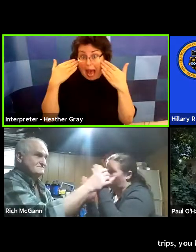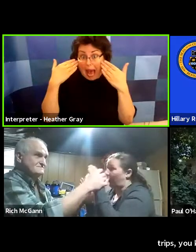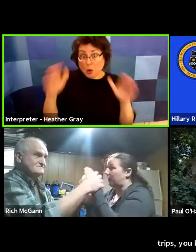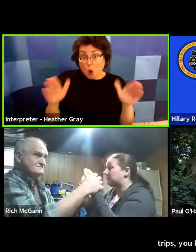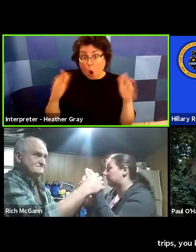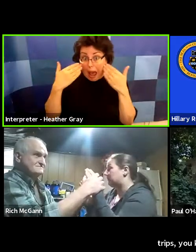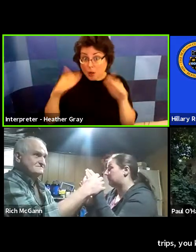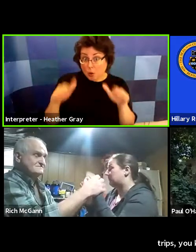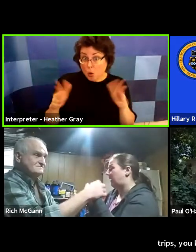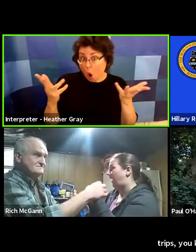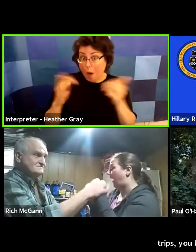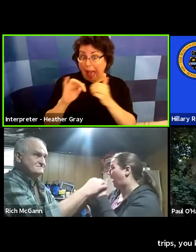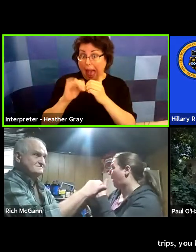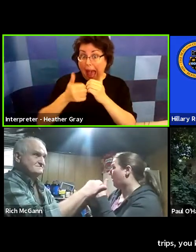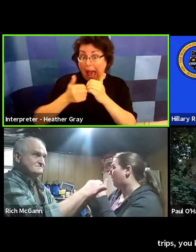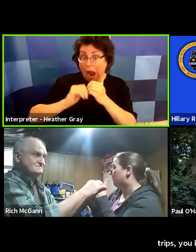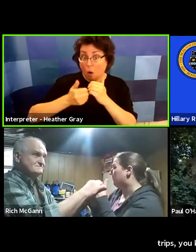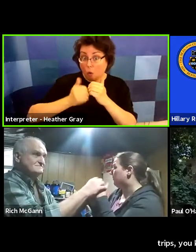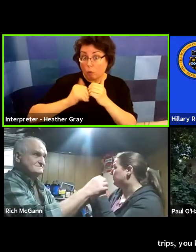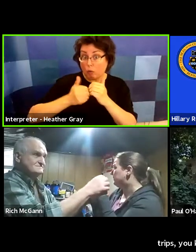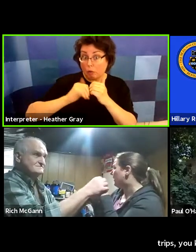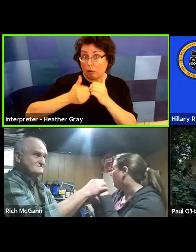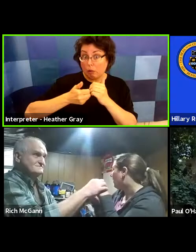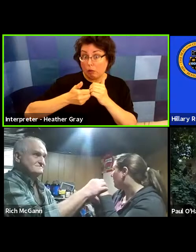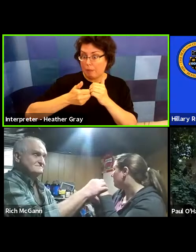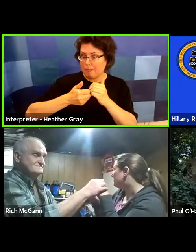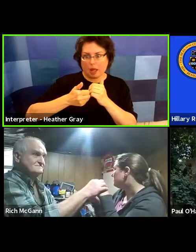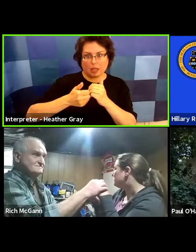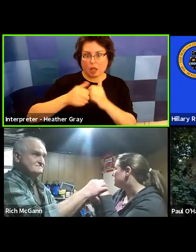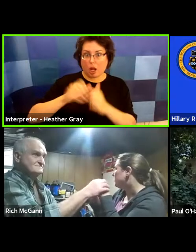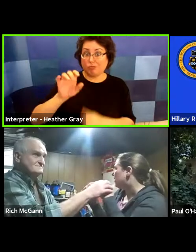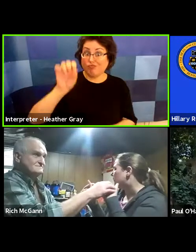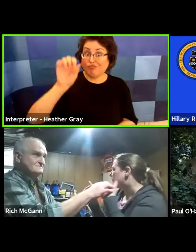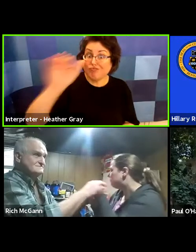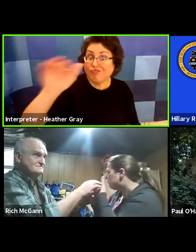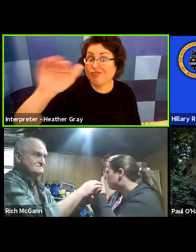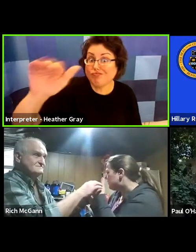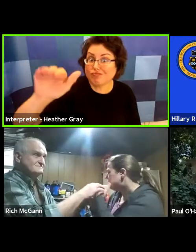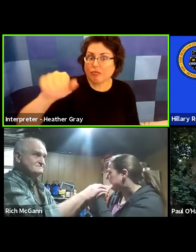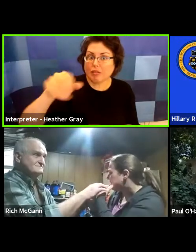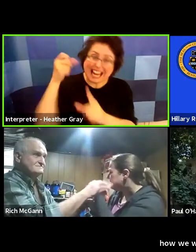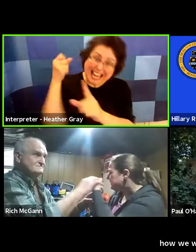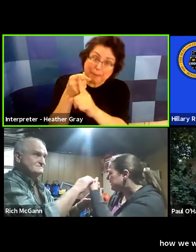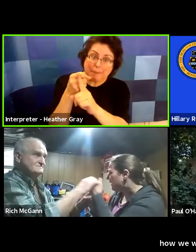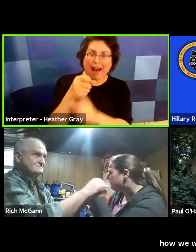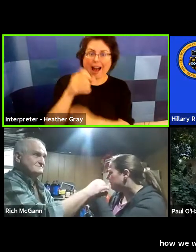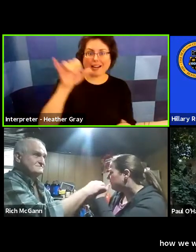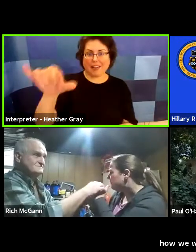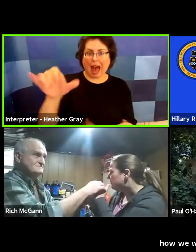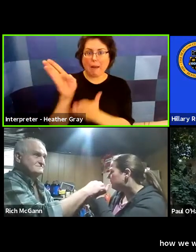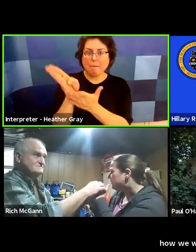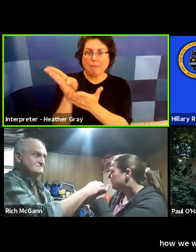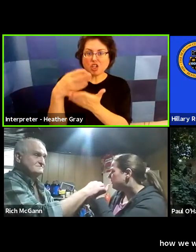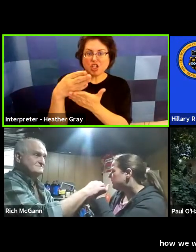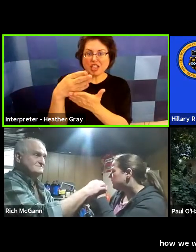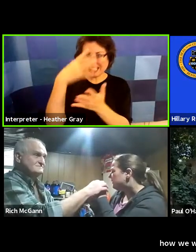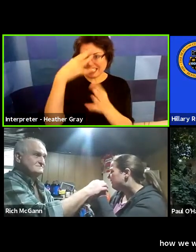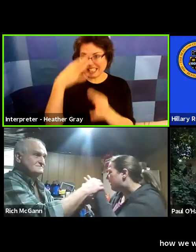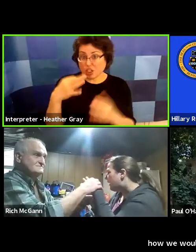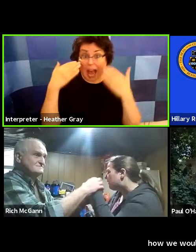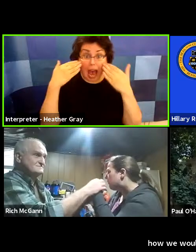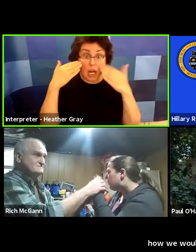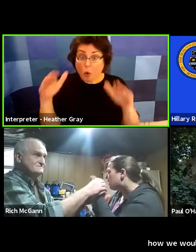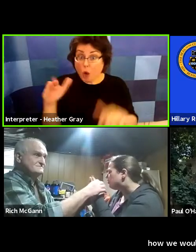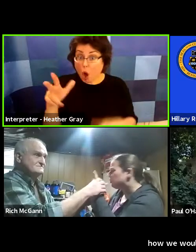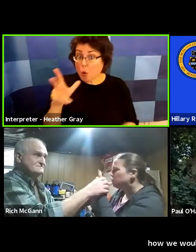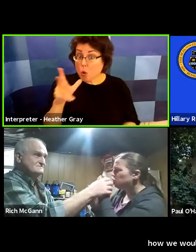I don't know how we would kind of have an impact on that budgeting decision or who we would kind